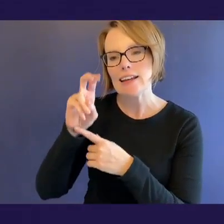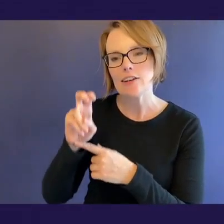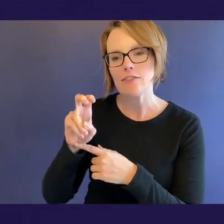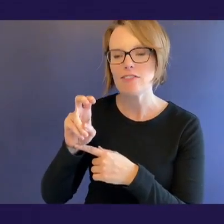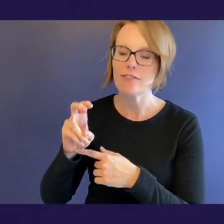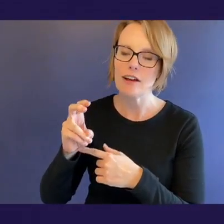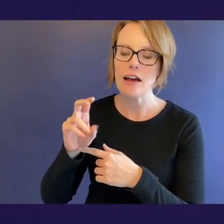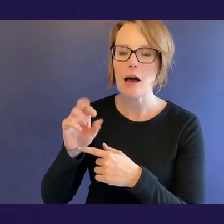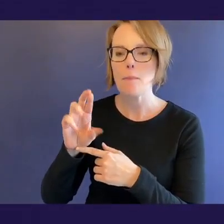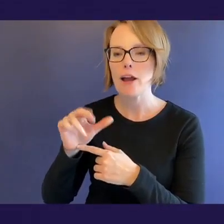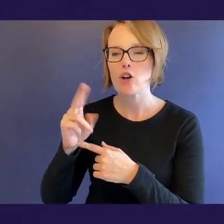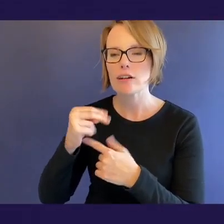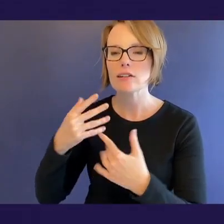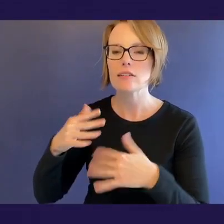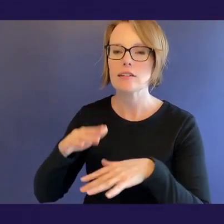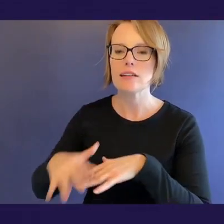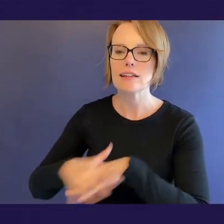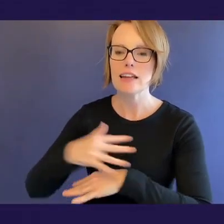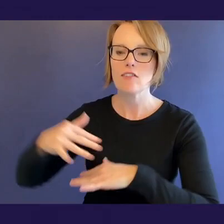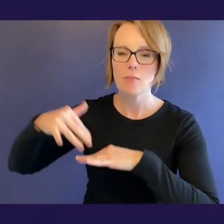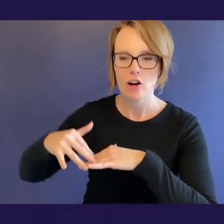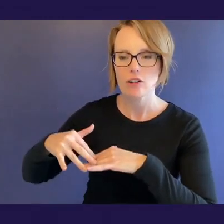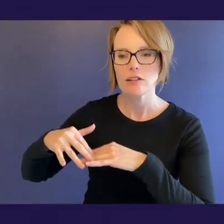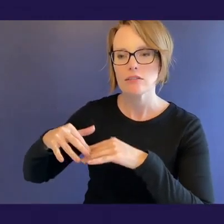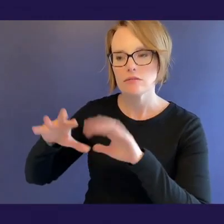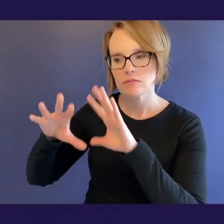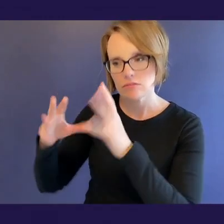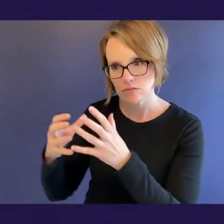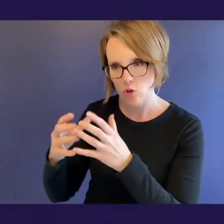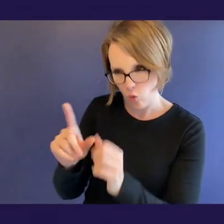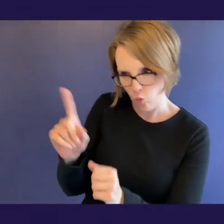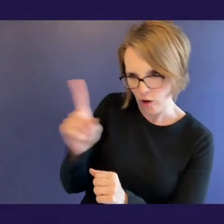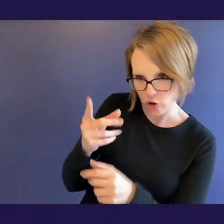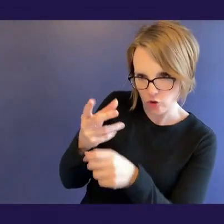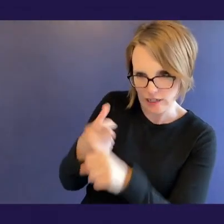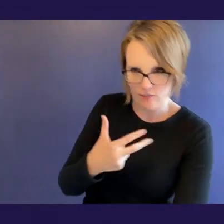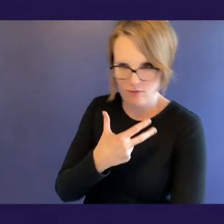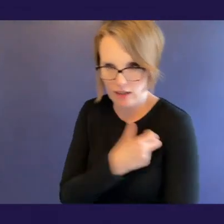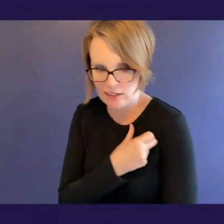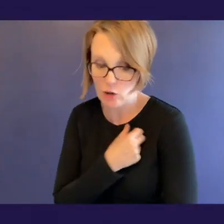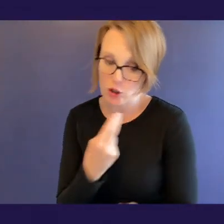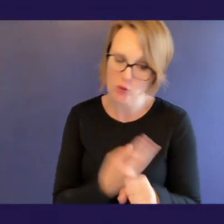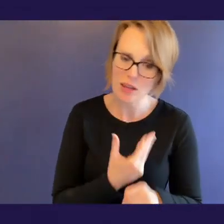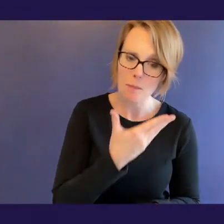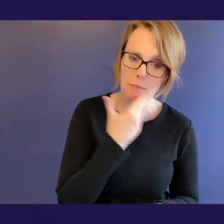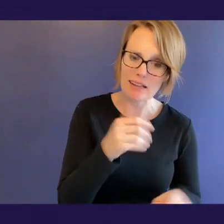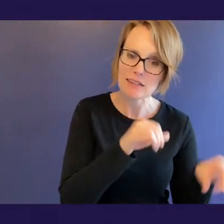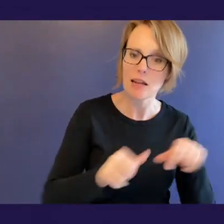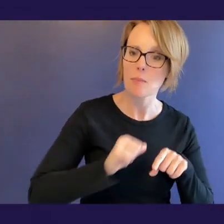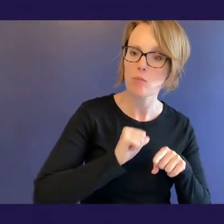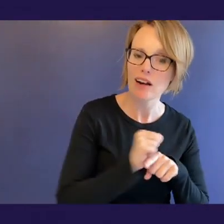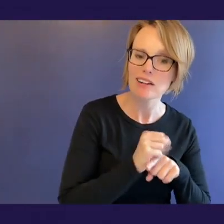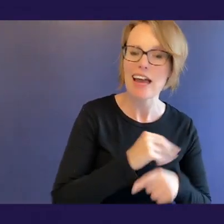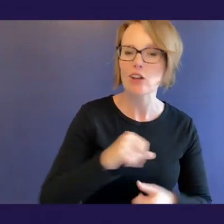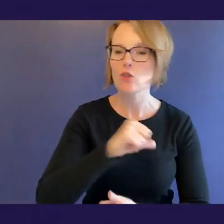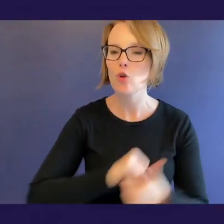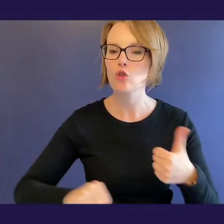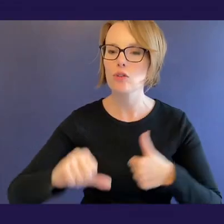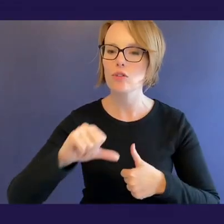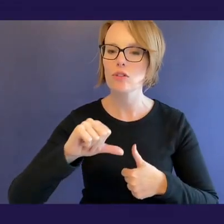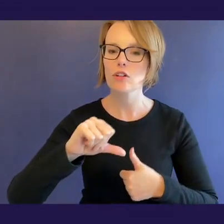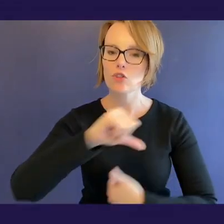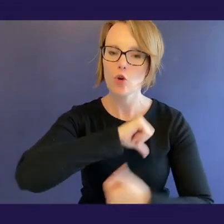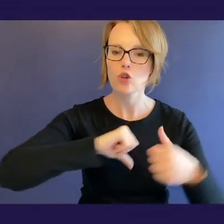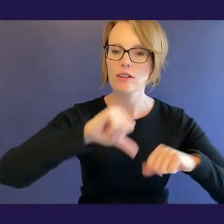where to go get vaccinated. And we were using best practice in the social science research, linking motivation to get vaccinated